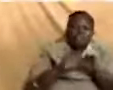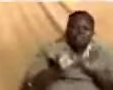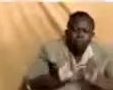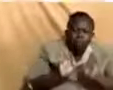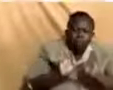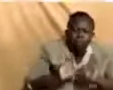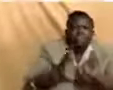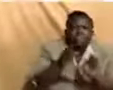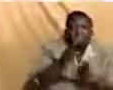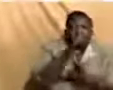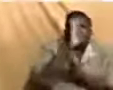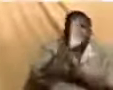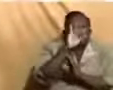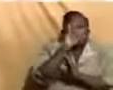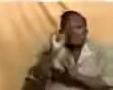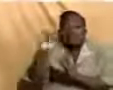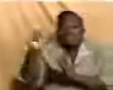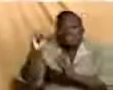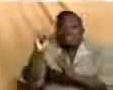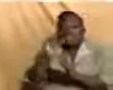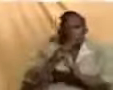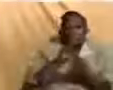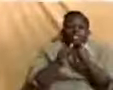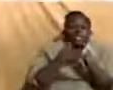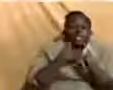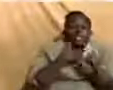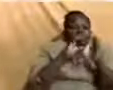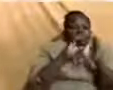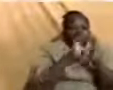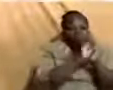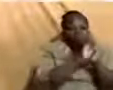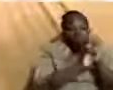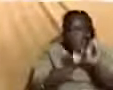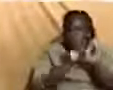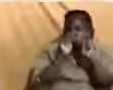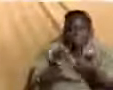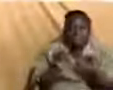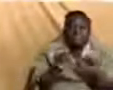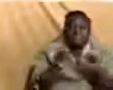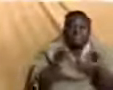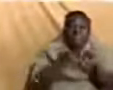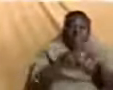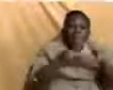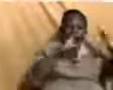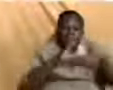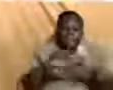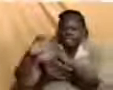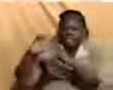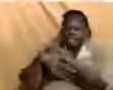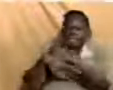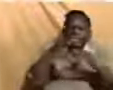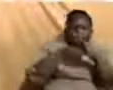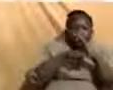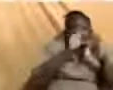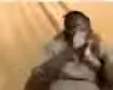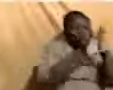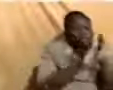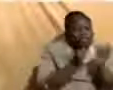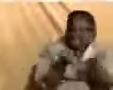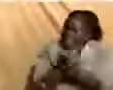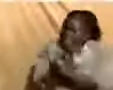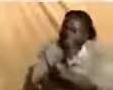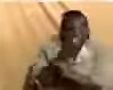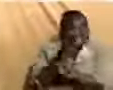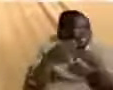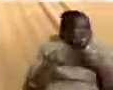pushing the BBI case, yet he had no authority under the Constitution to appoint the BBI steering committee to engage himself in constitutional change conduct. That